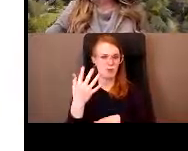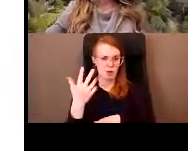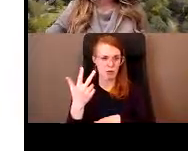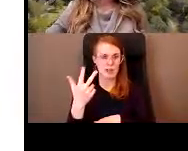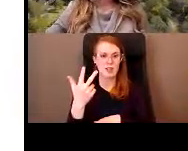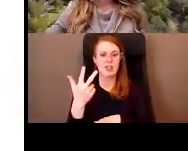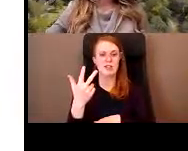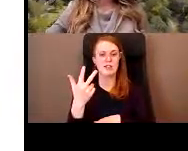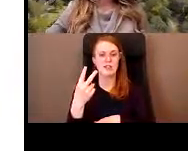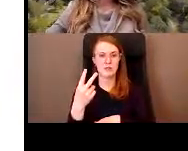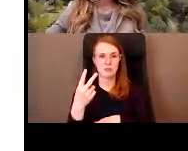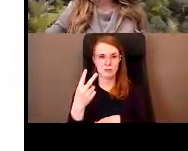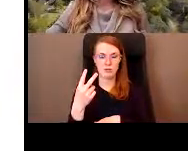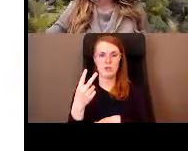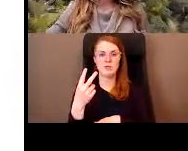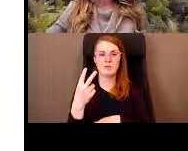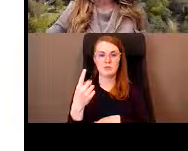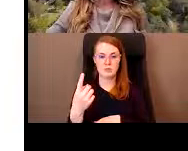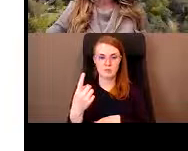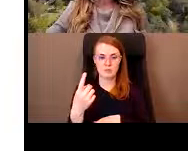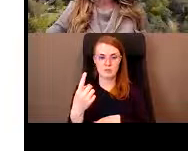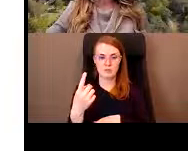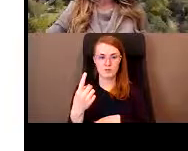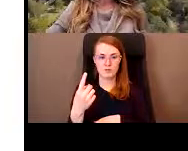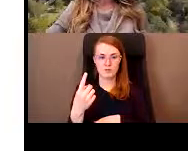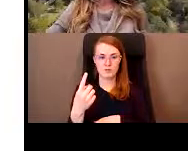3, 2,